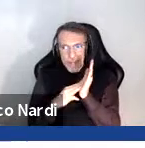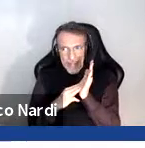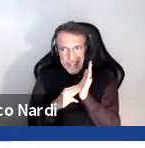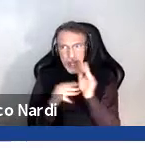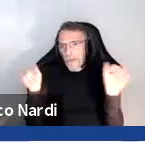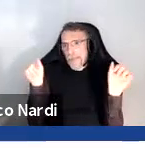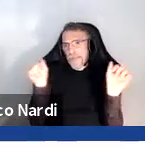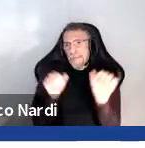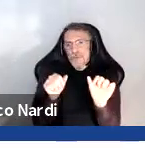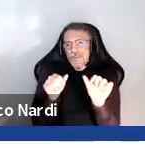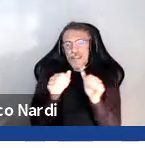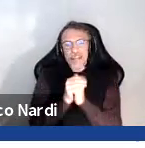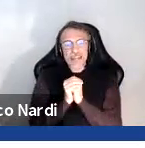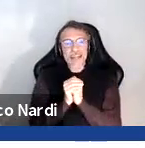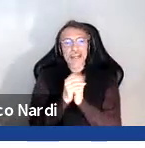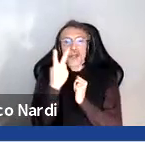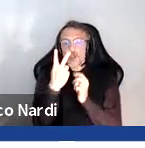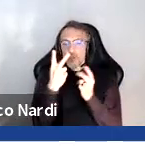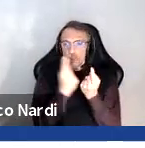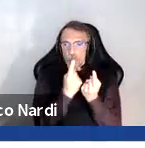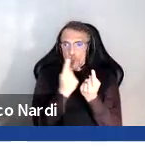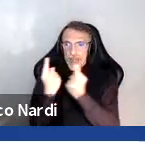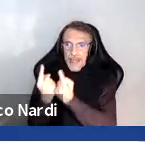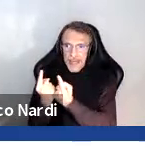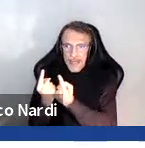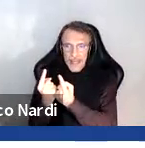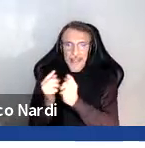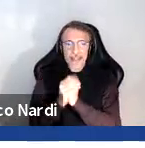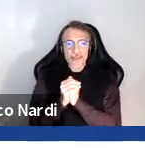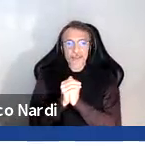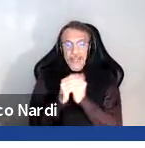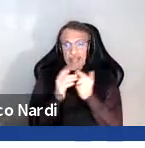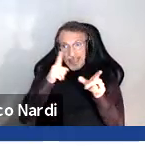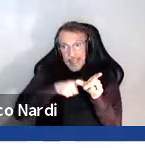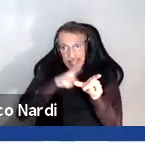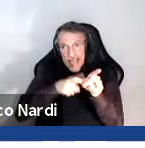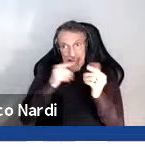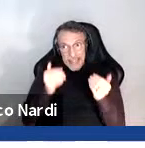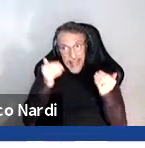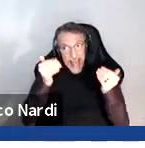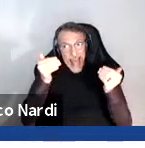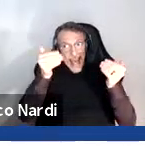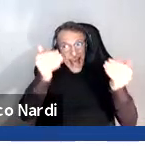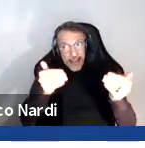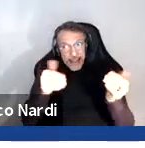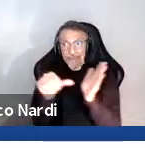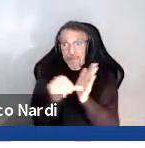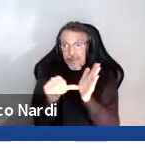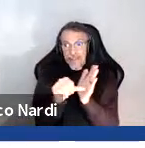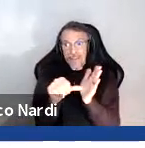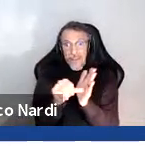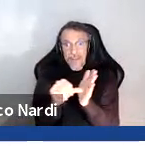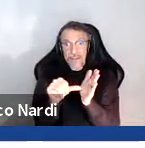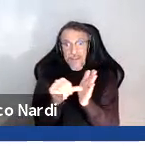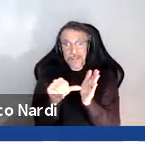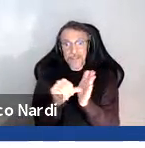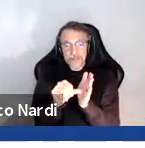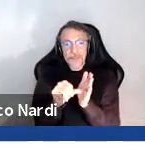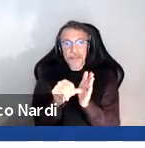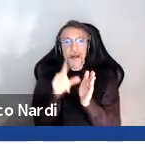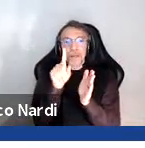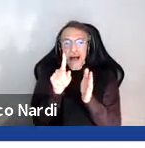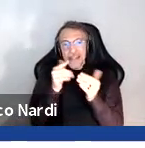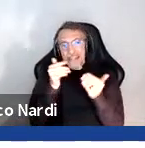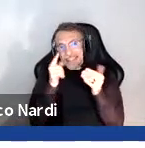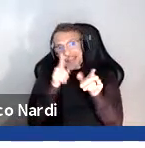very briefly, two things. The years ahead will be difficult, but the years ahead are the critical